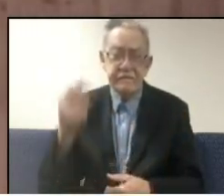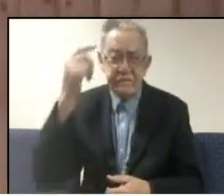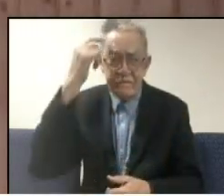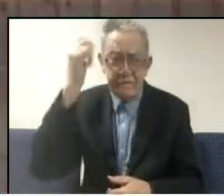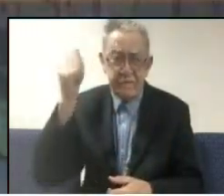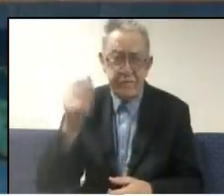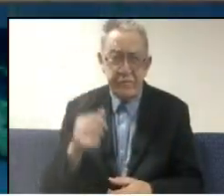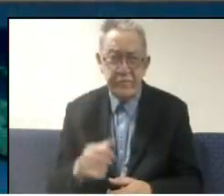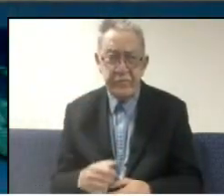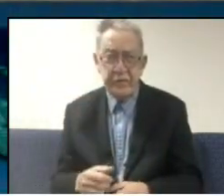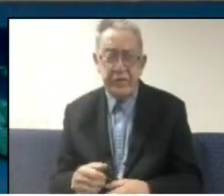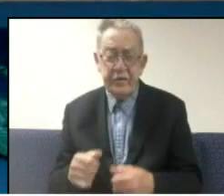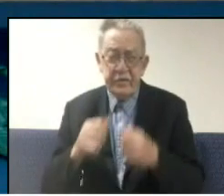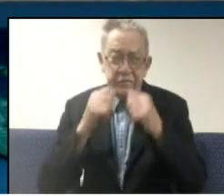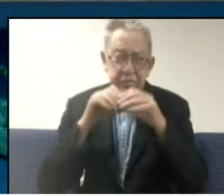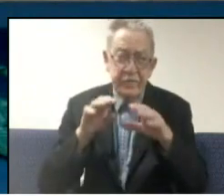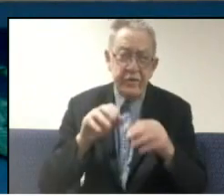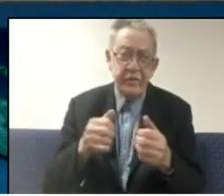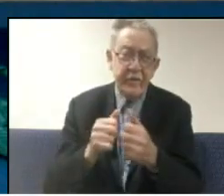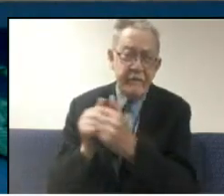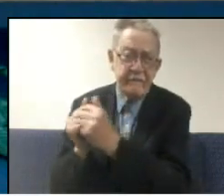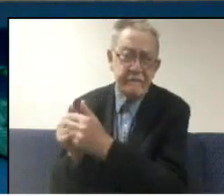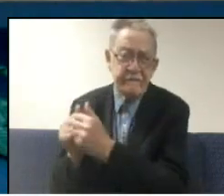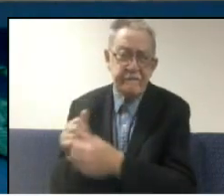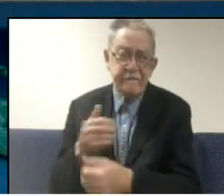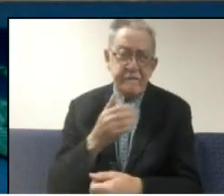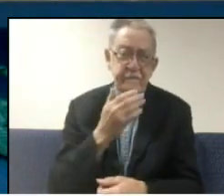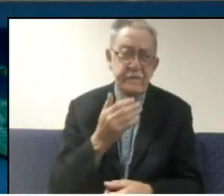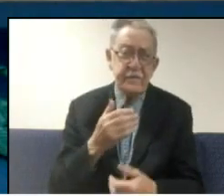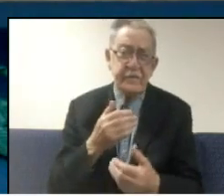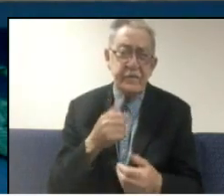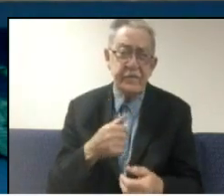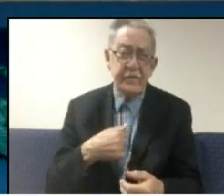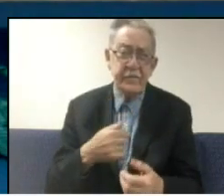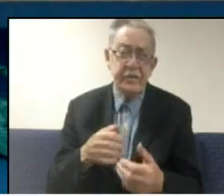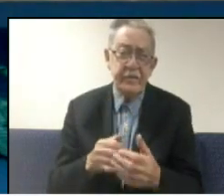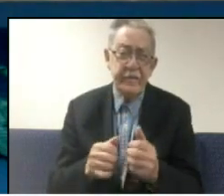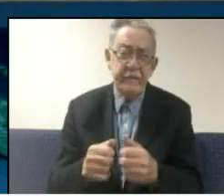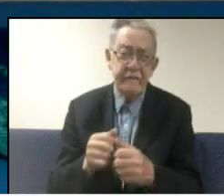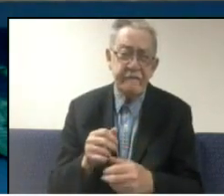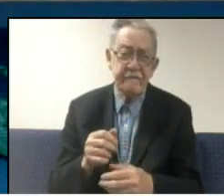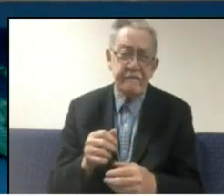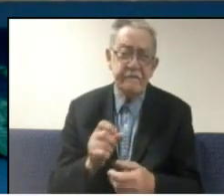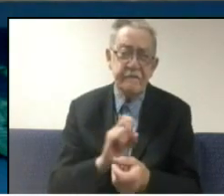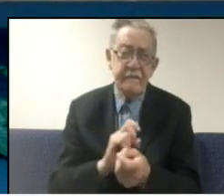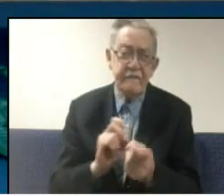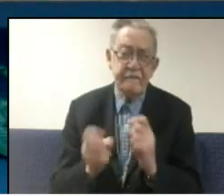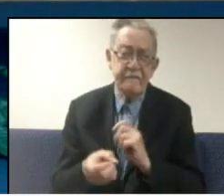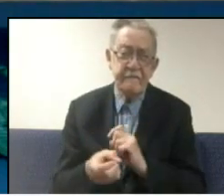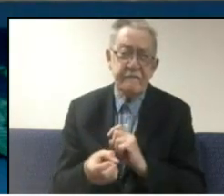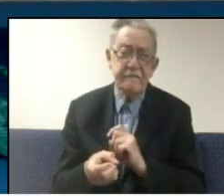this is Him blessing me doing this, there's no way He would want me to change.